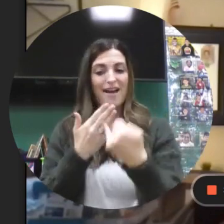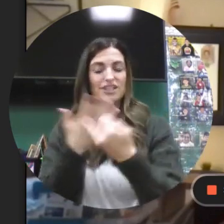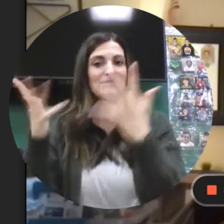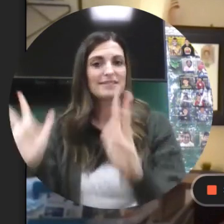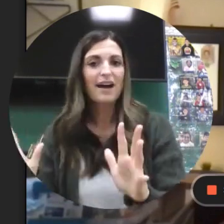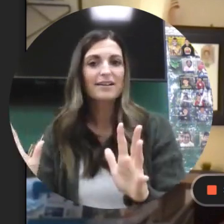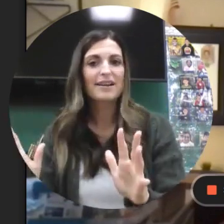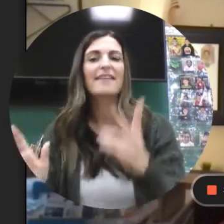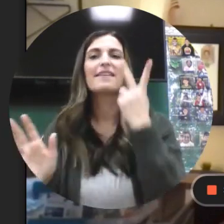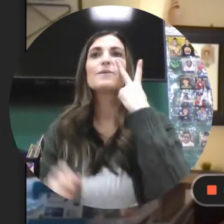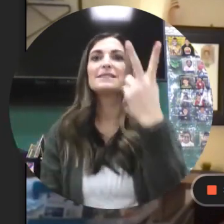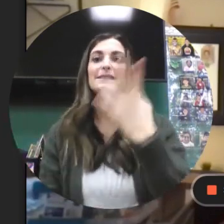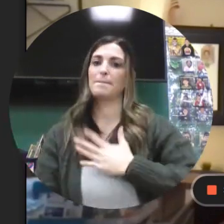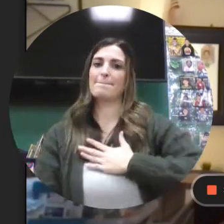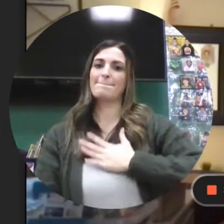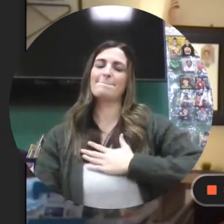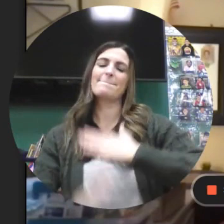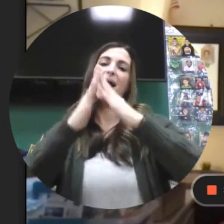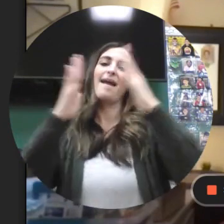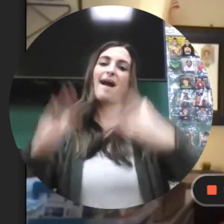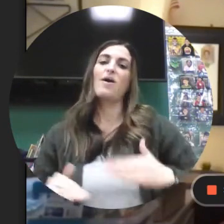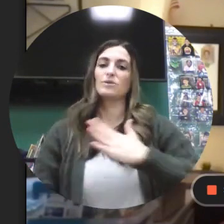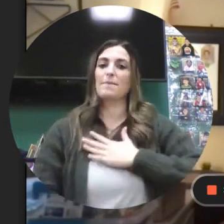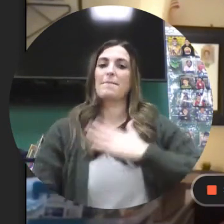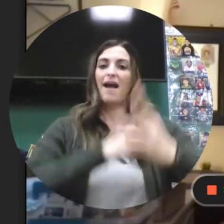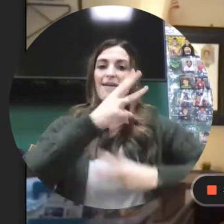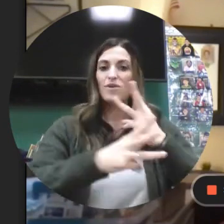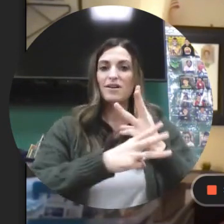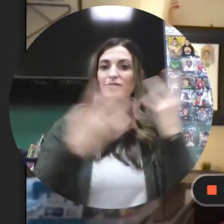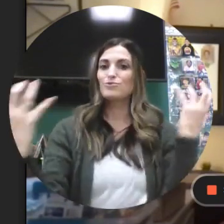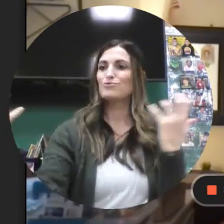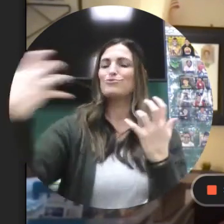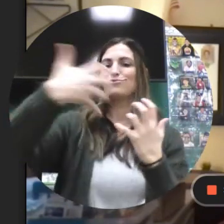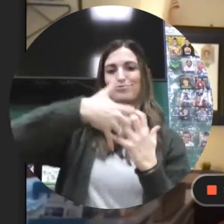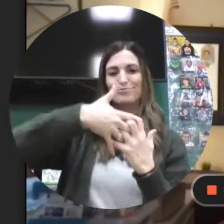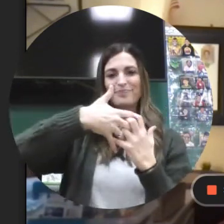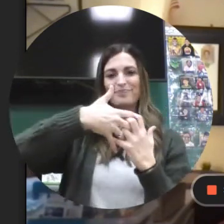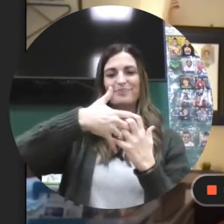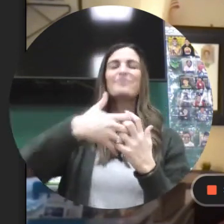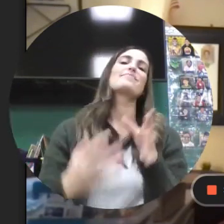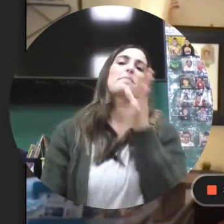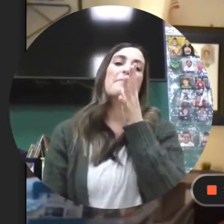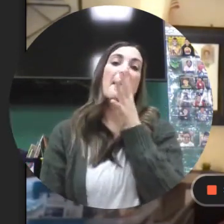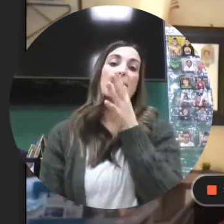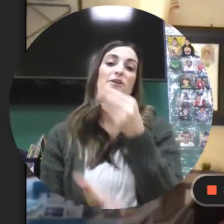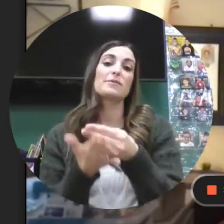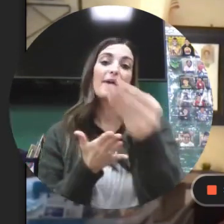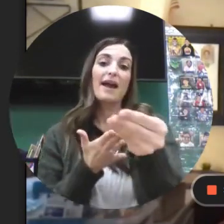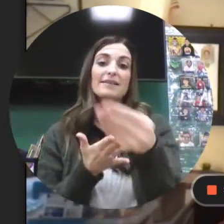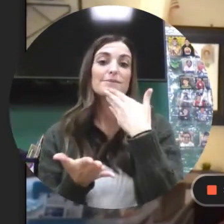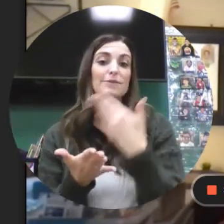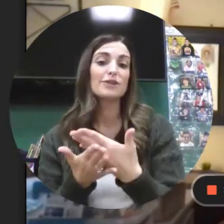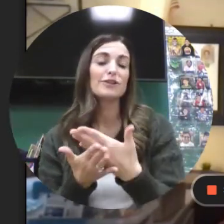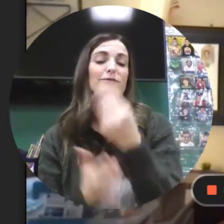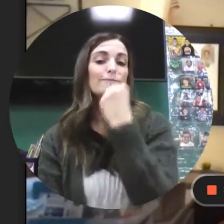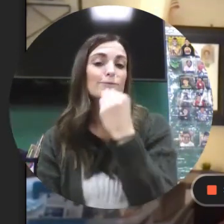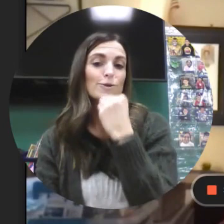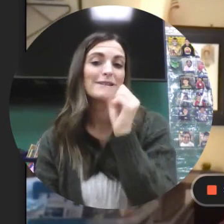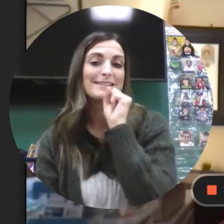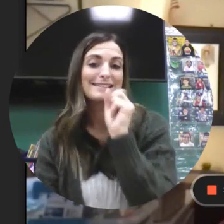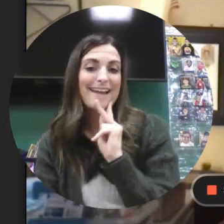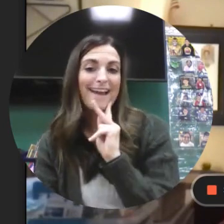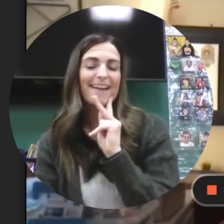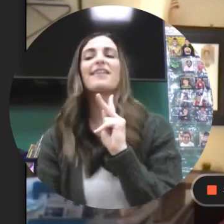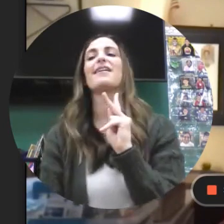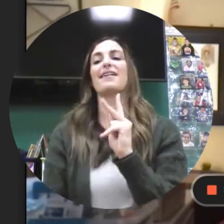world instead of me trying to fit into theirs. I could ask Mom to get us some good snacks, and they could meet Lappy. Now that Lappy